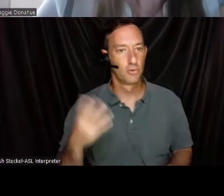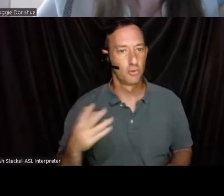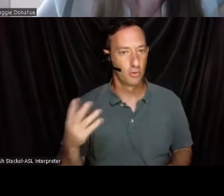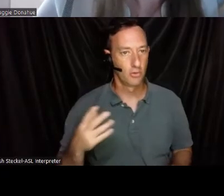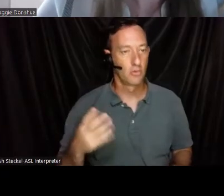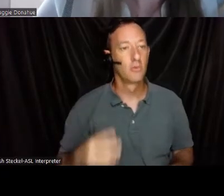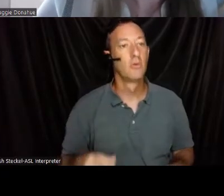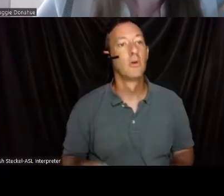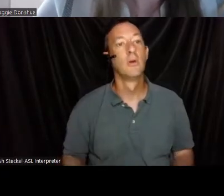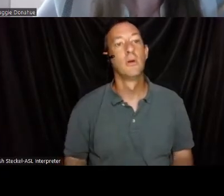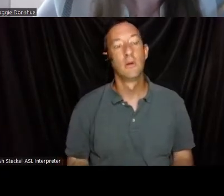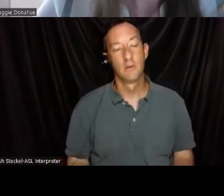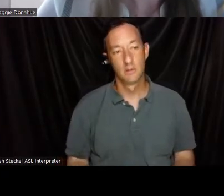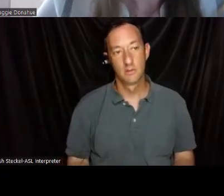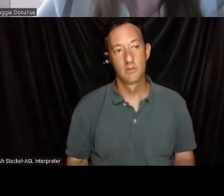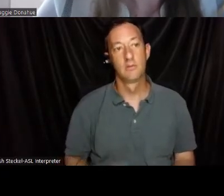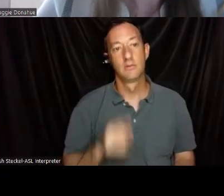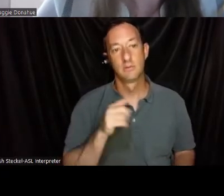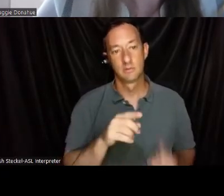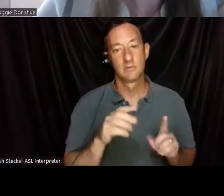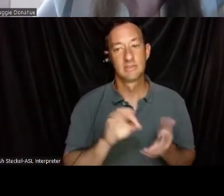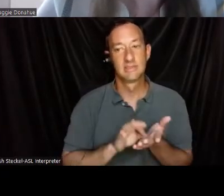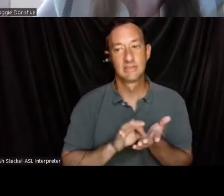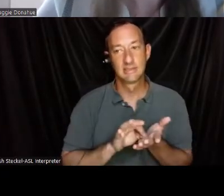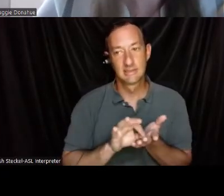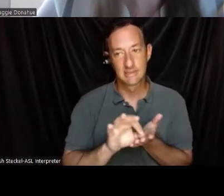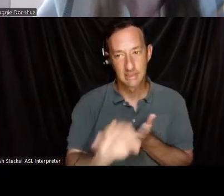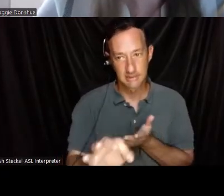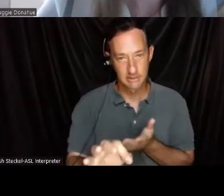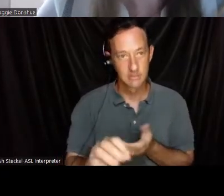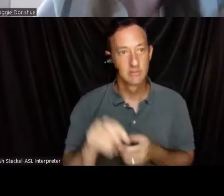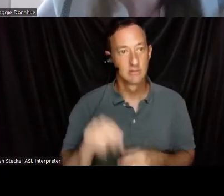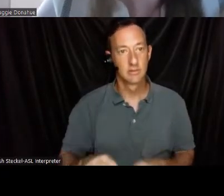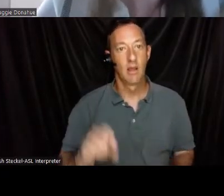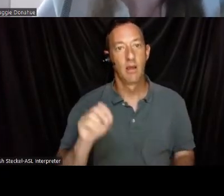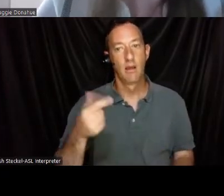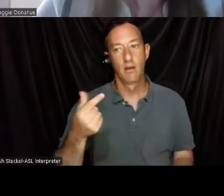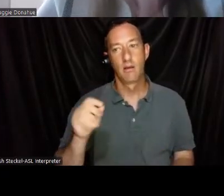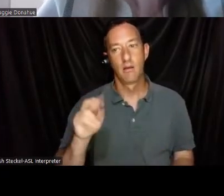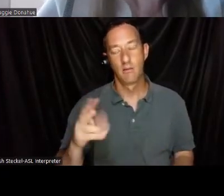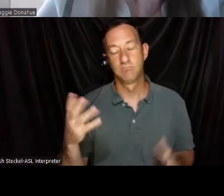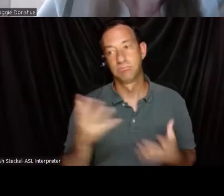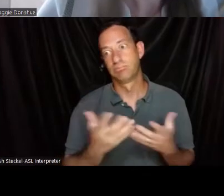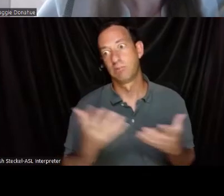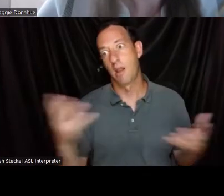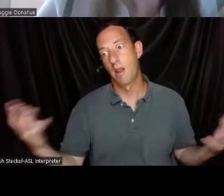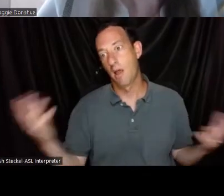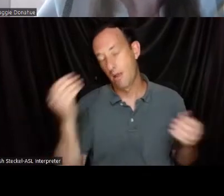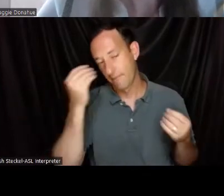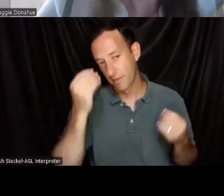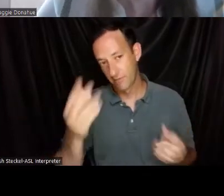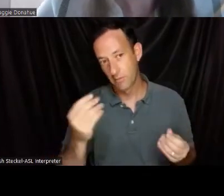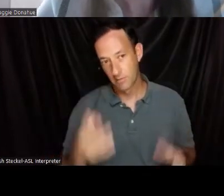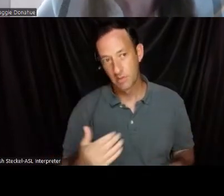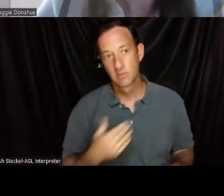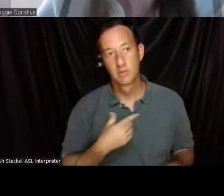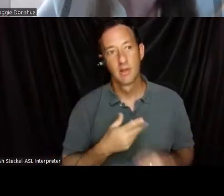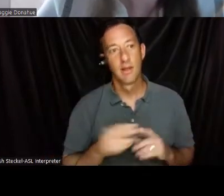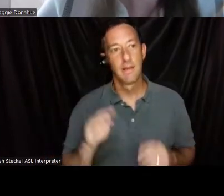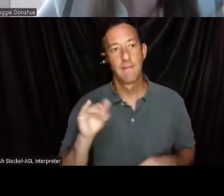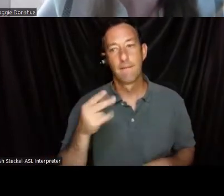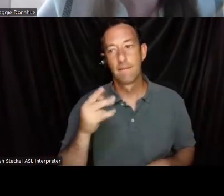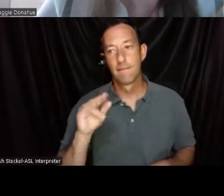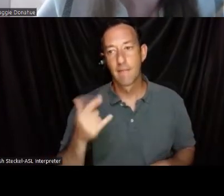And then here's from the census. Census.gov has so much information. It also has mapping